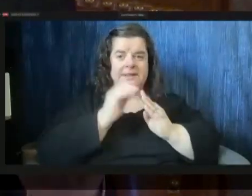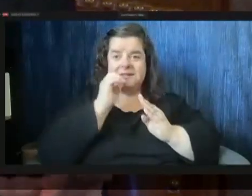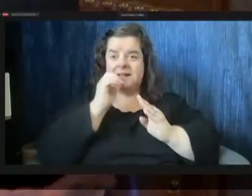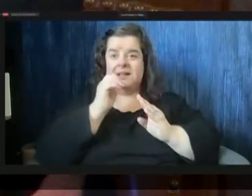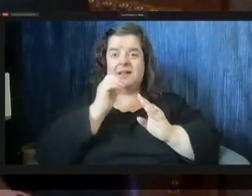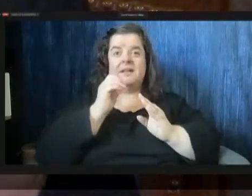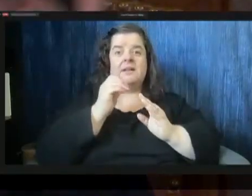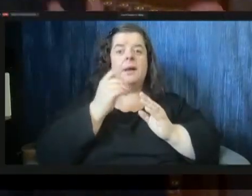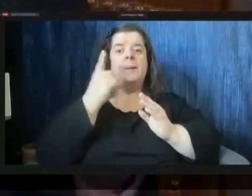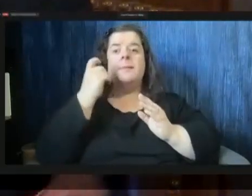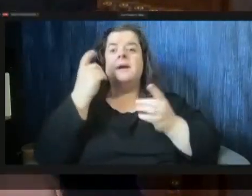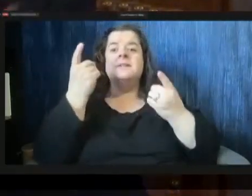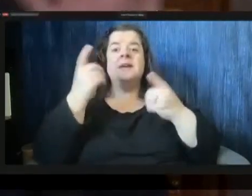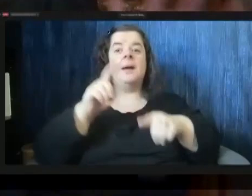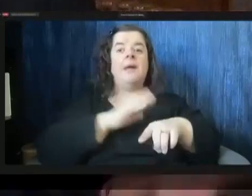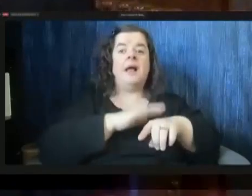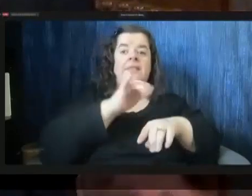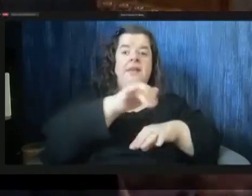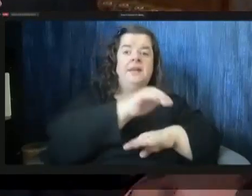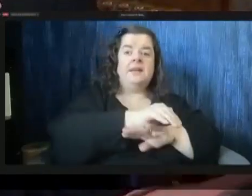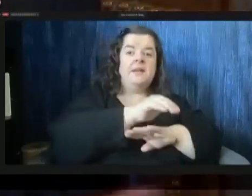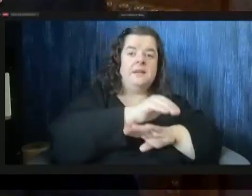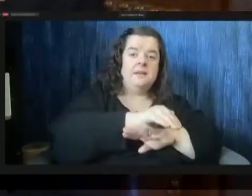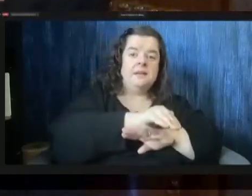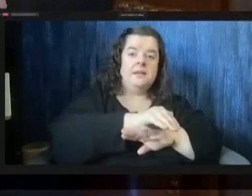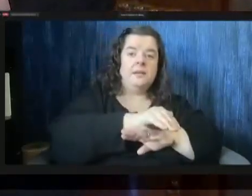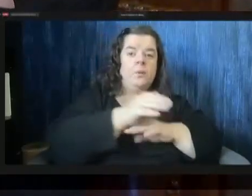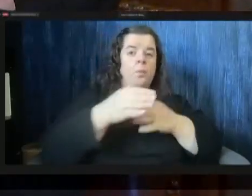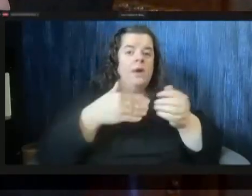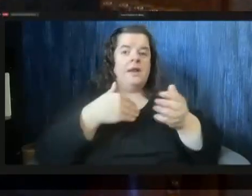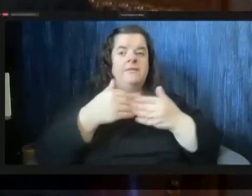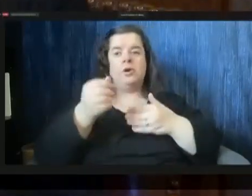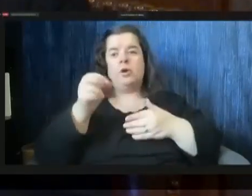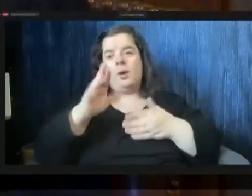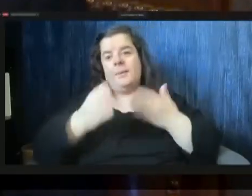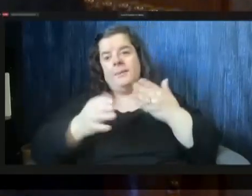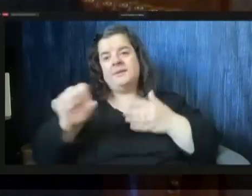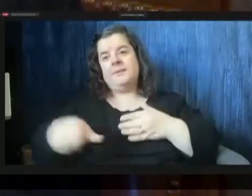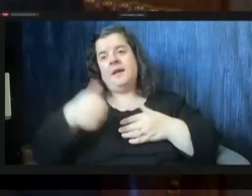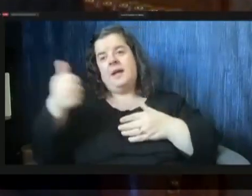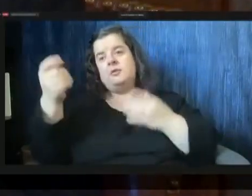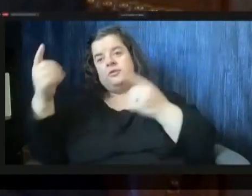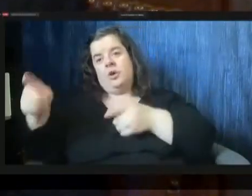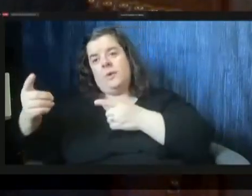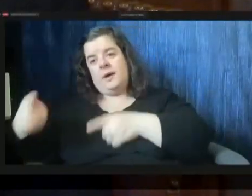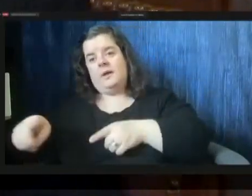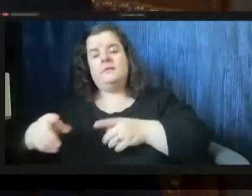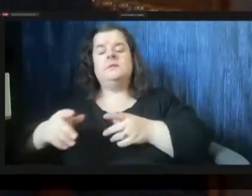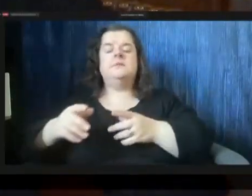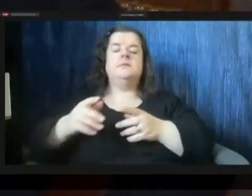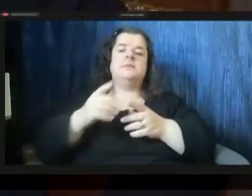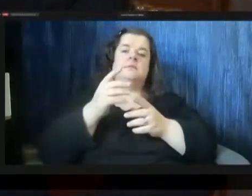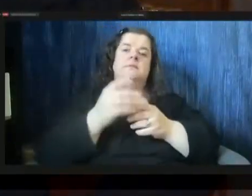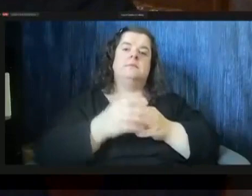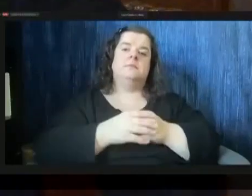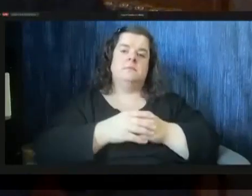it happens to be on that night, that just happens to be whatever, or maybe there was something else going on or whatever, but it just happened, and saying,